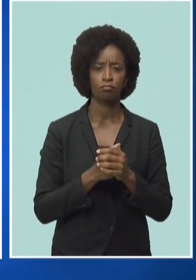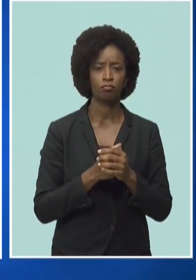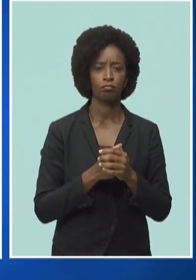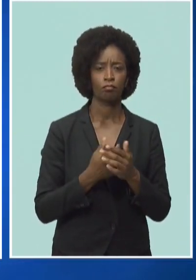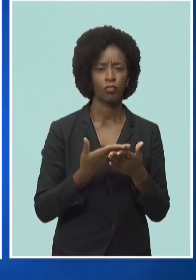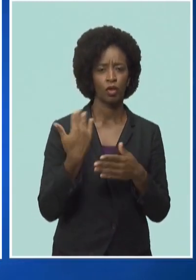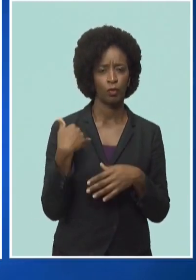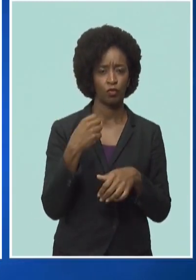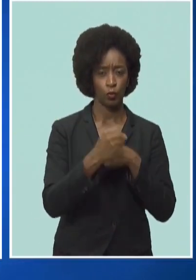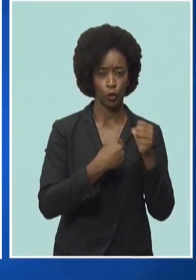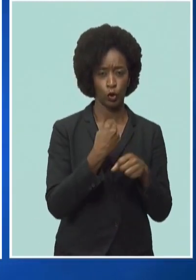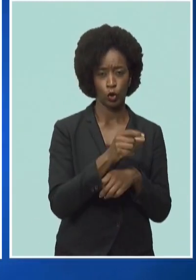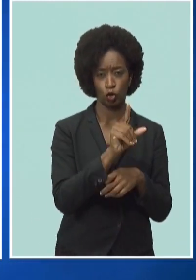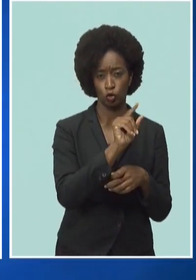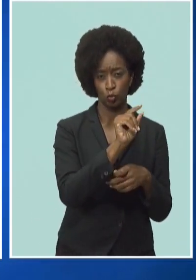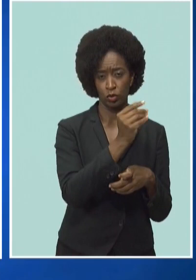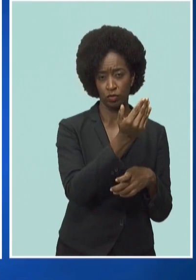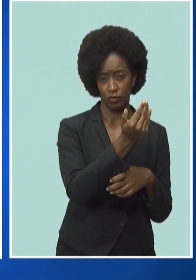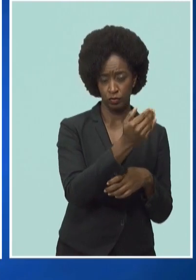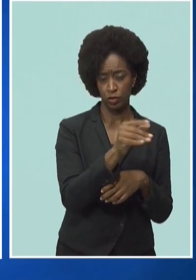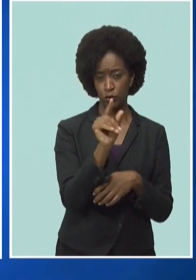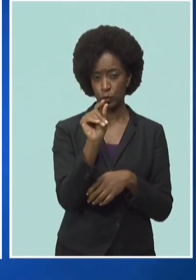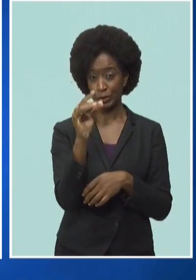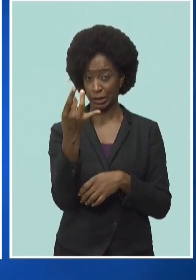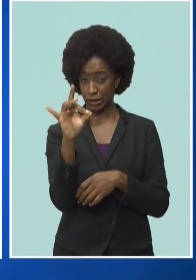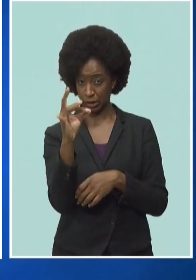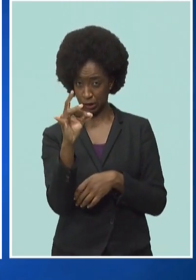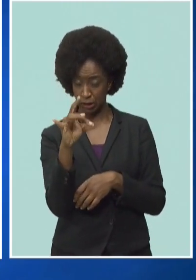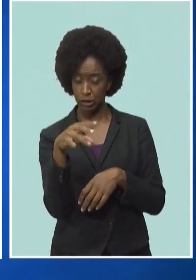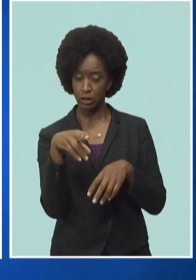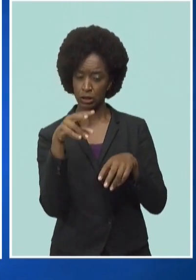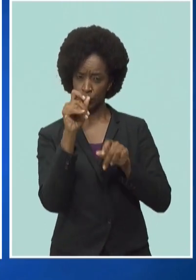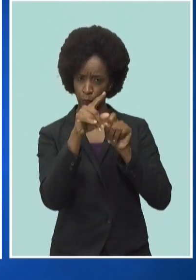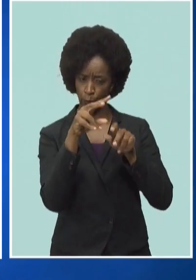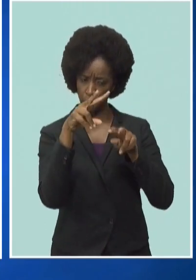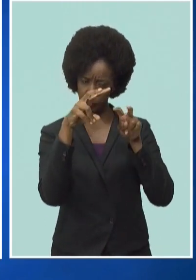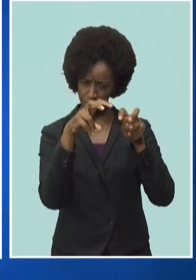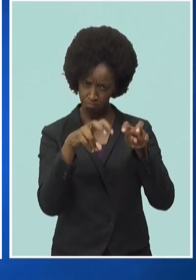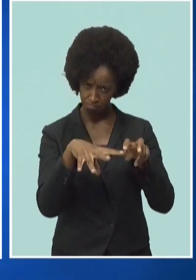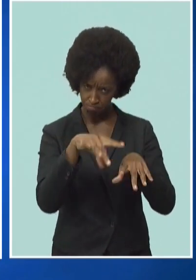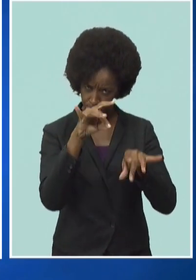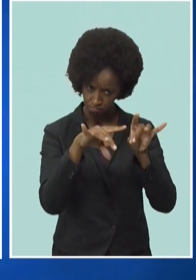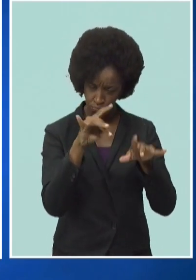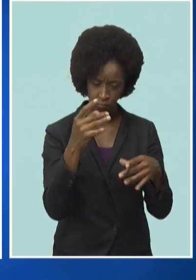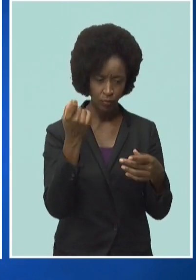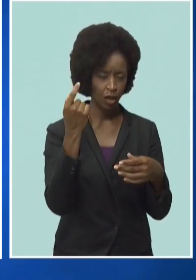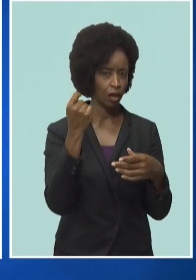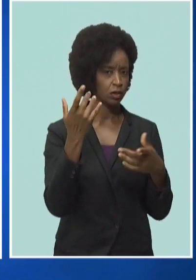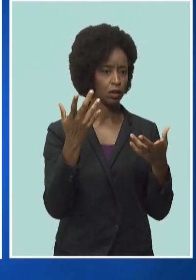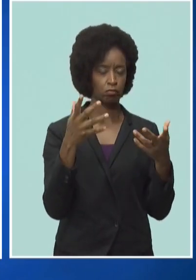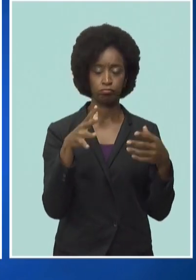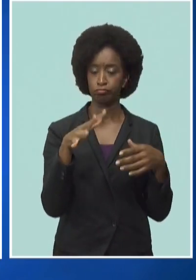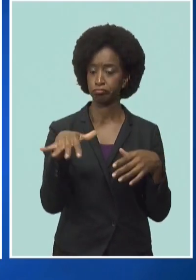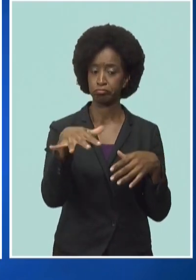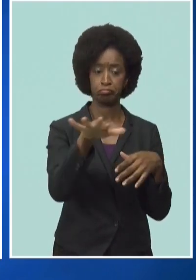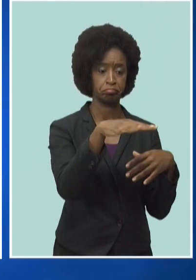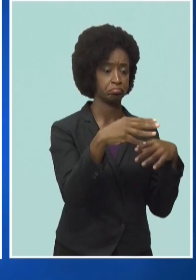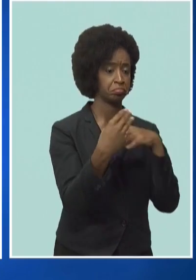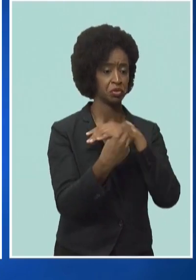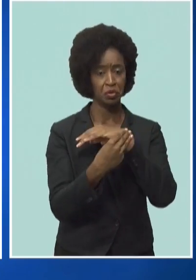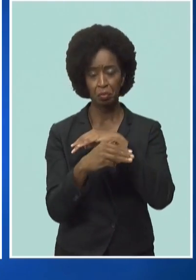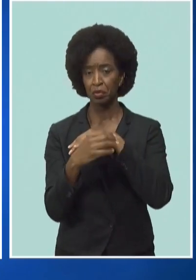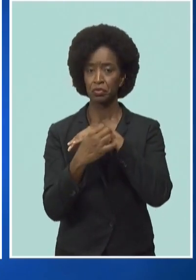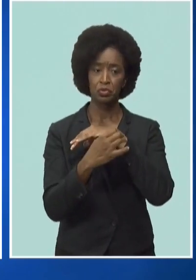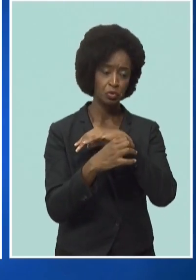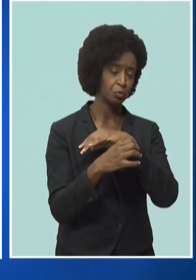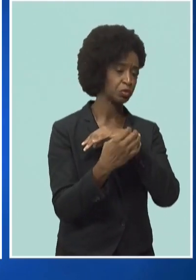particular in 2018. And we're seeing that the gangs are really right across Barbados, in every parish, in every constituency, in every